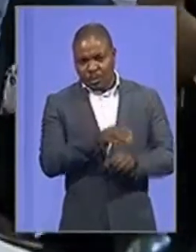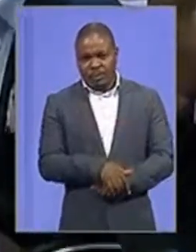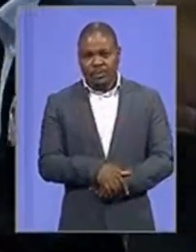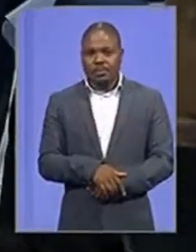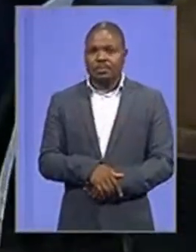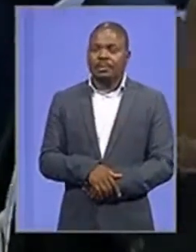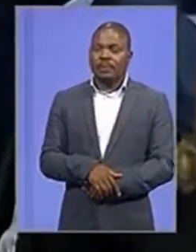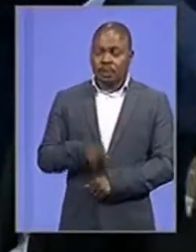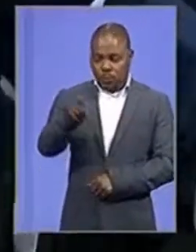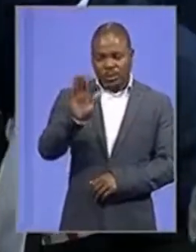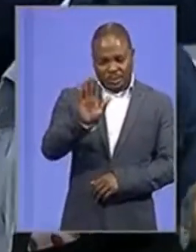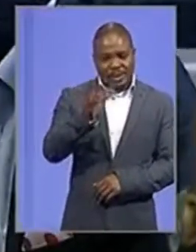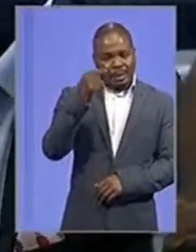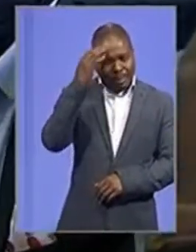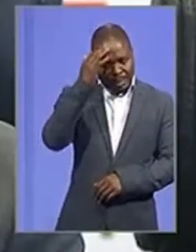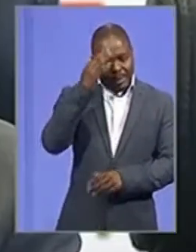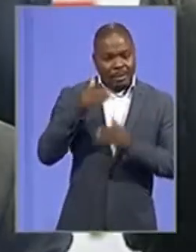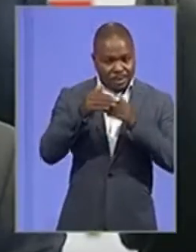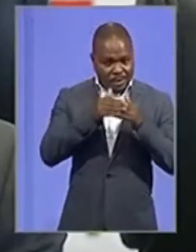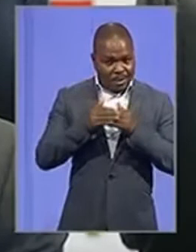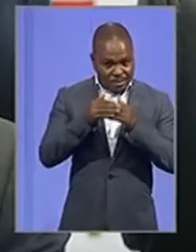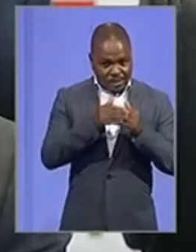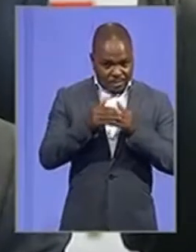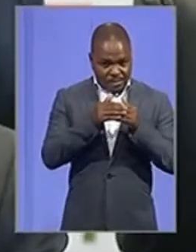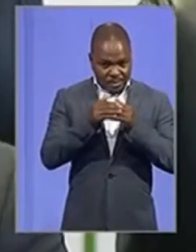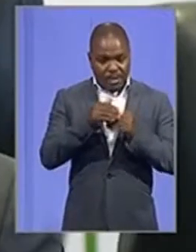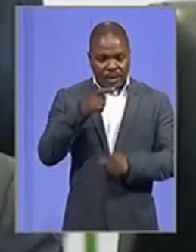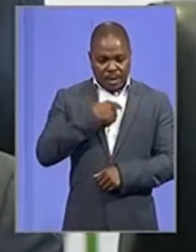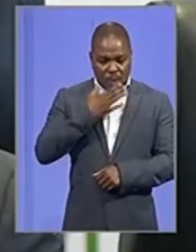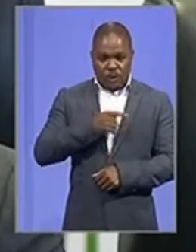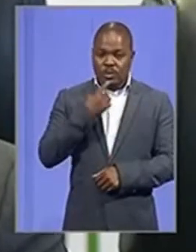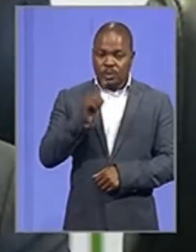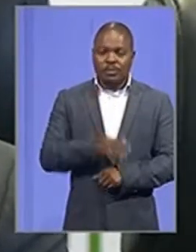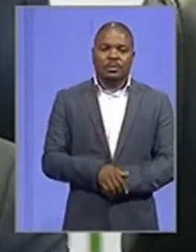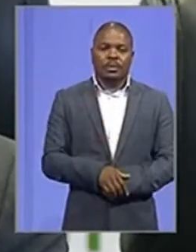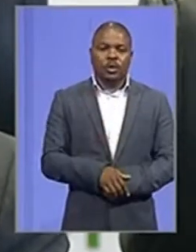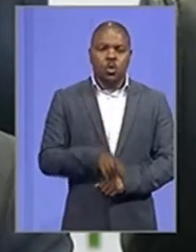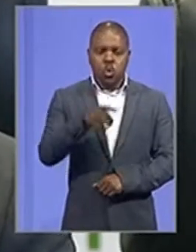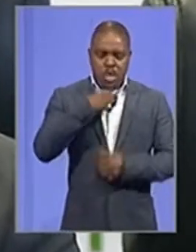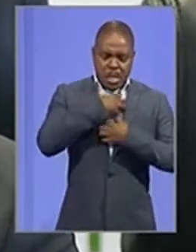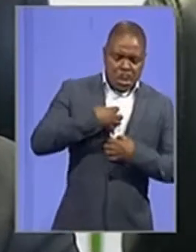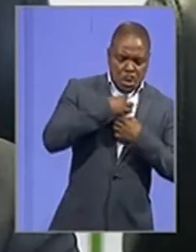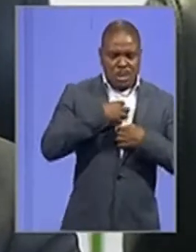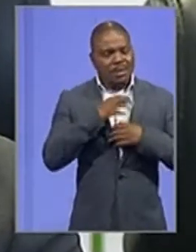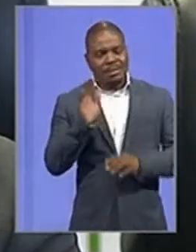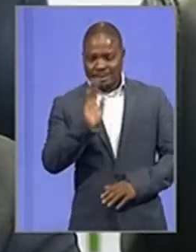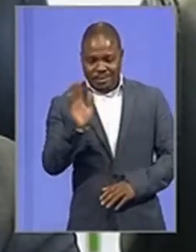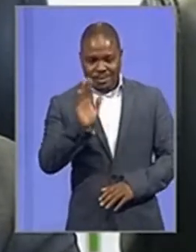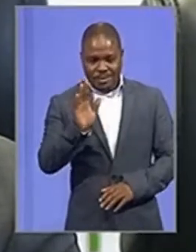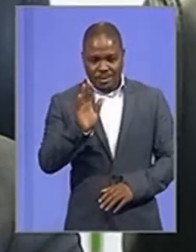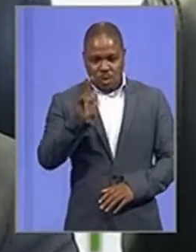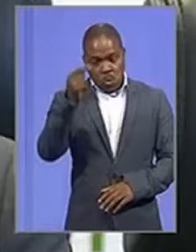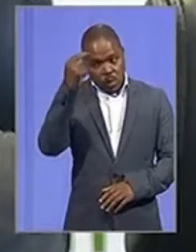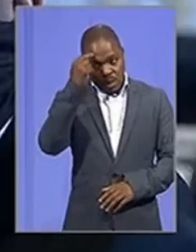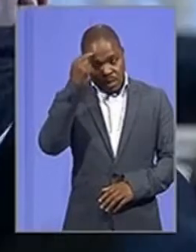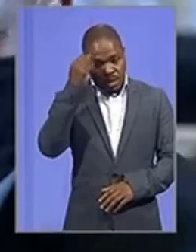Think very carefully. Yes. And I want to say, don't think with your emotions. I'm not. Think with your